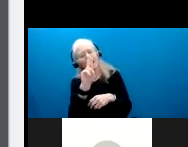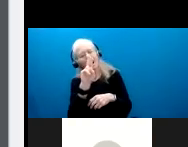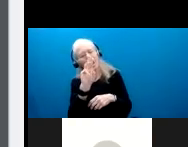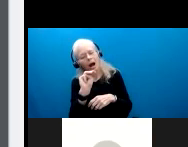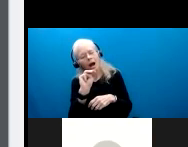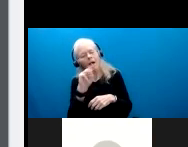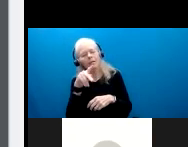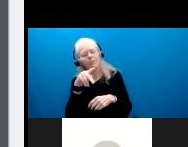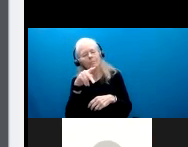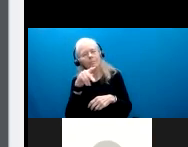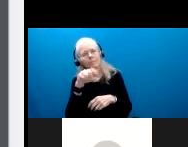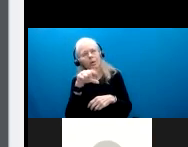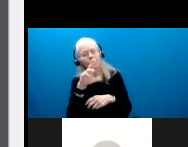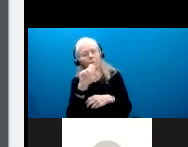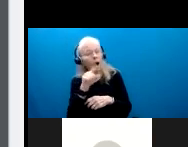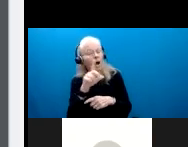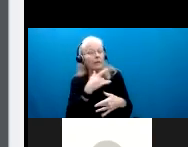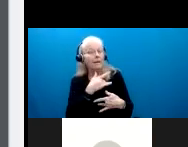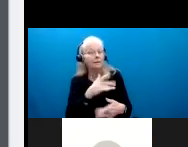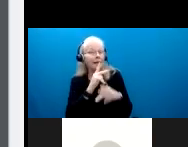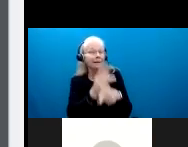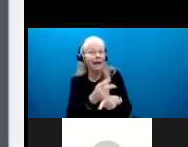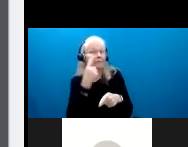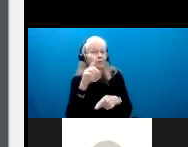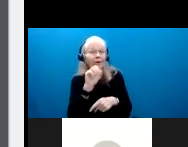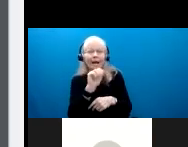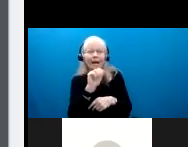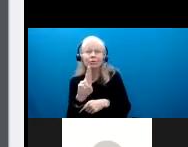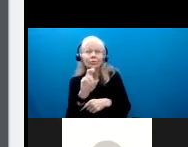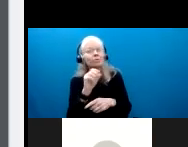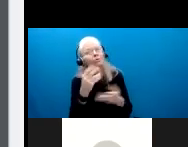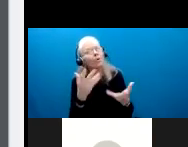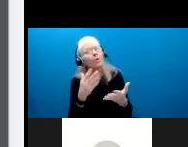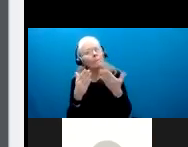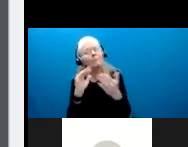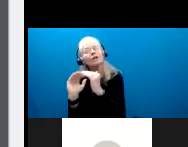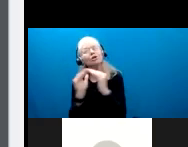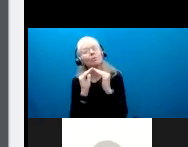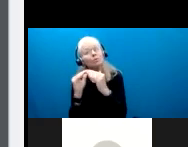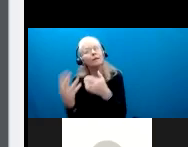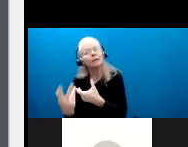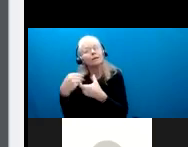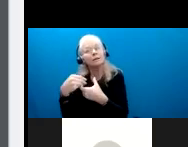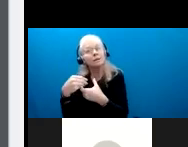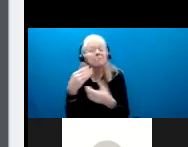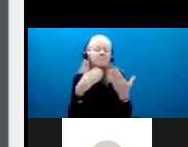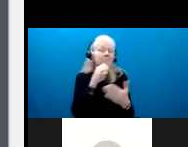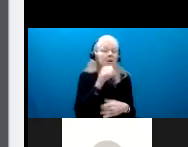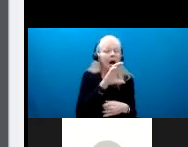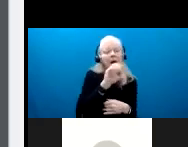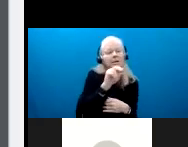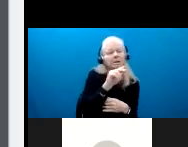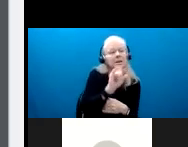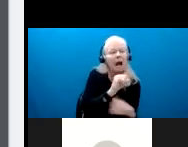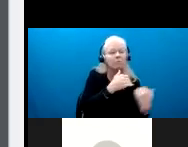It's a win-win for them. So I agree. Doesn't necessarily have to come out of the county resources,